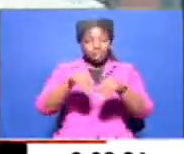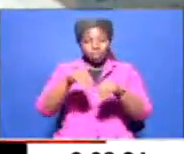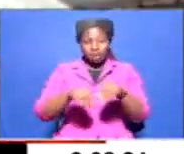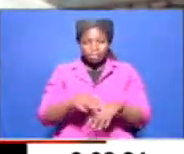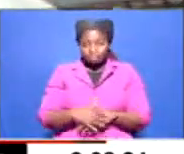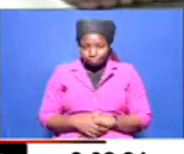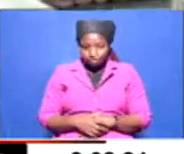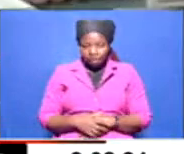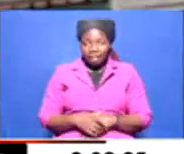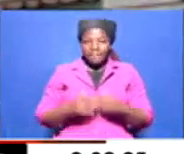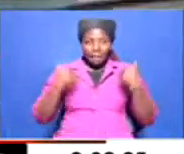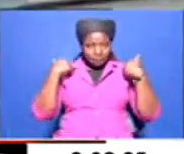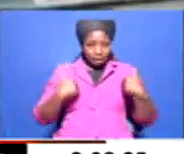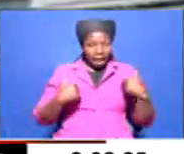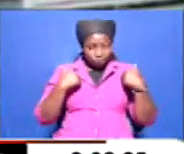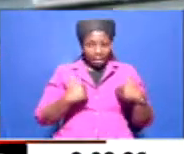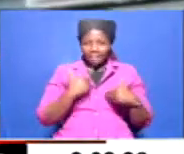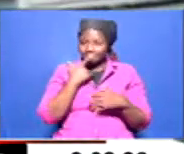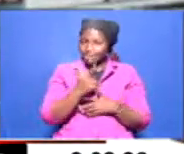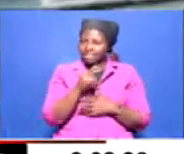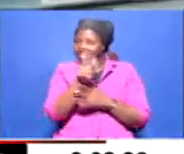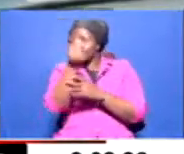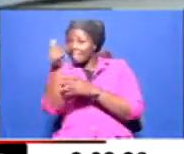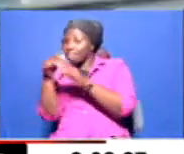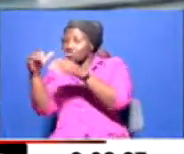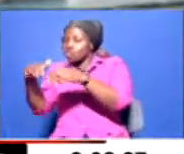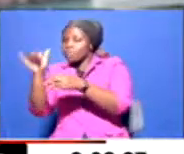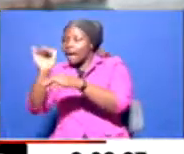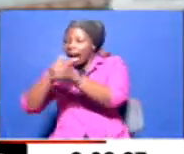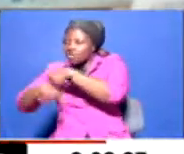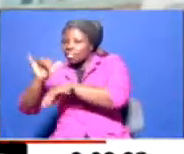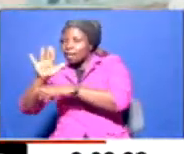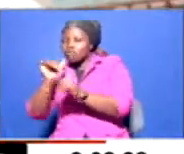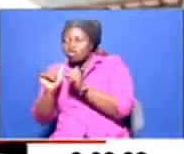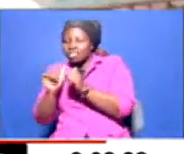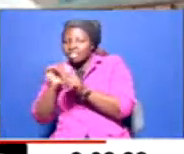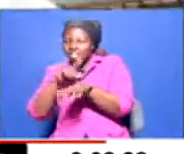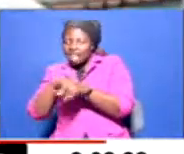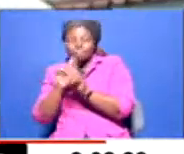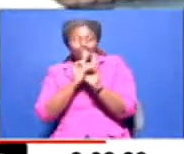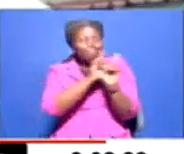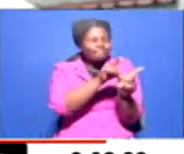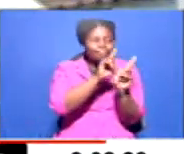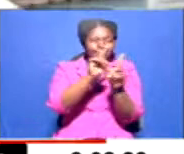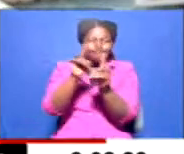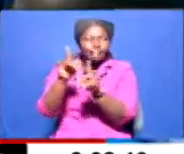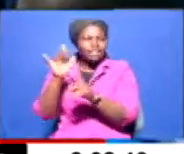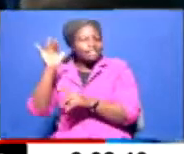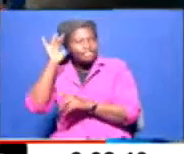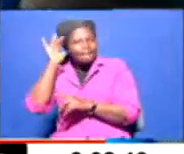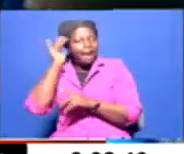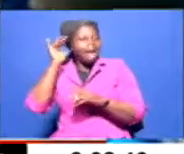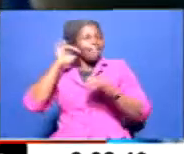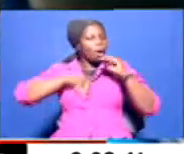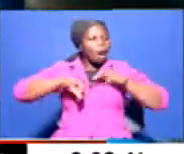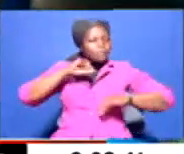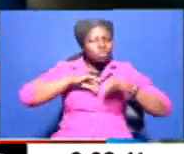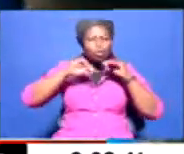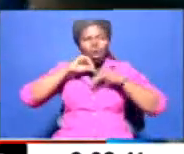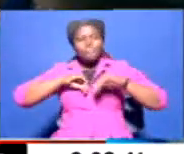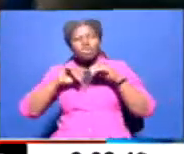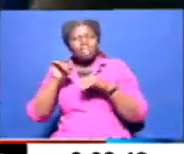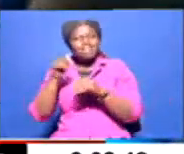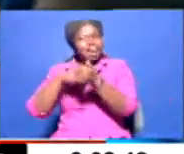wale wengine vitendo gani? Kila mahali unapitia ni duru ya ufisadi, hiyo ni vitendo. Agriculture